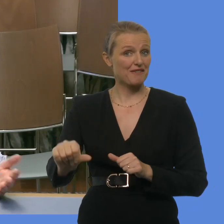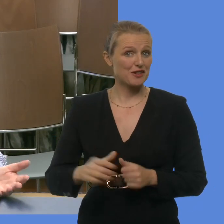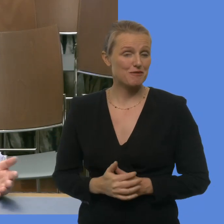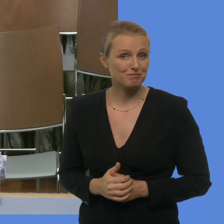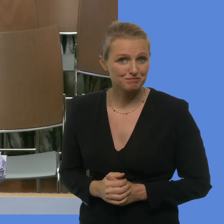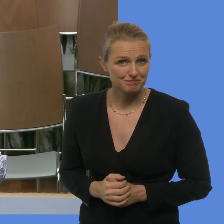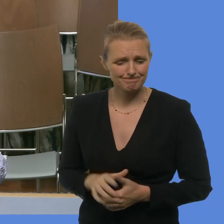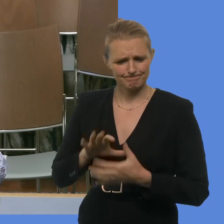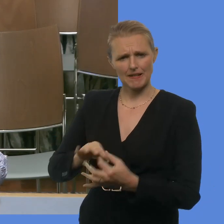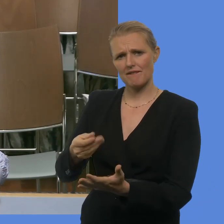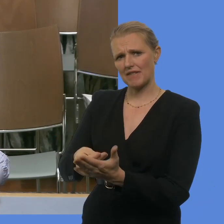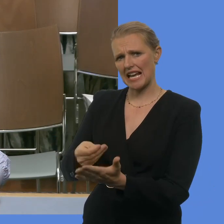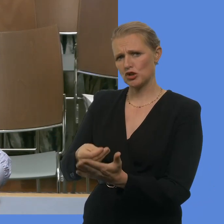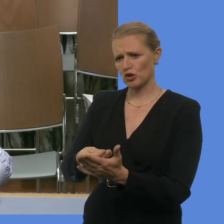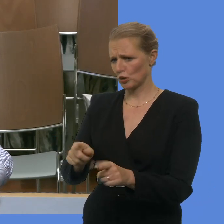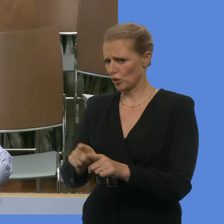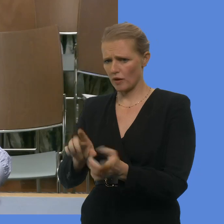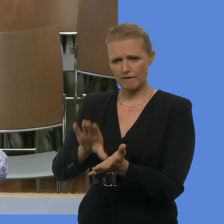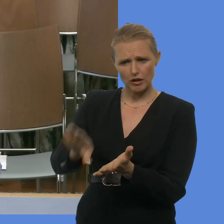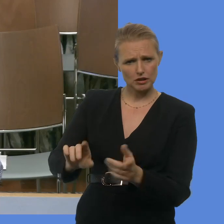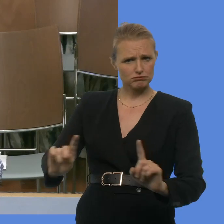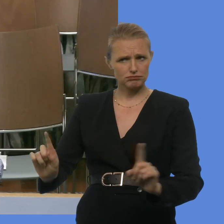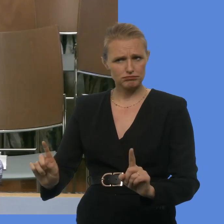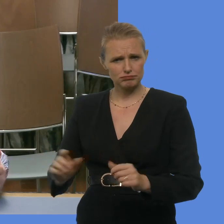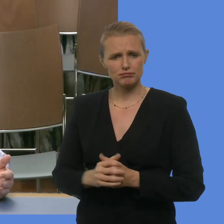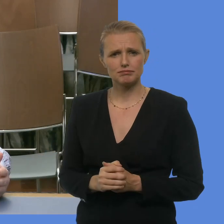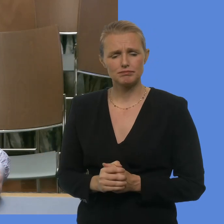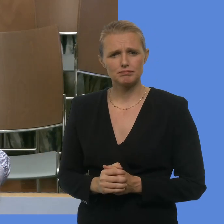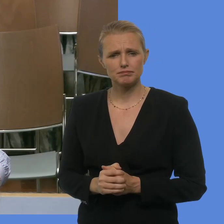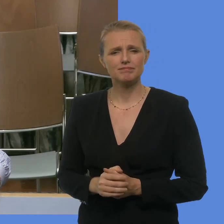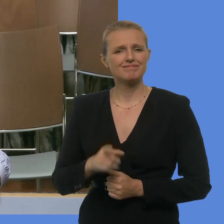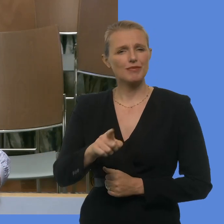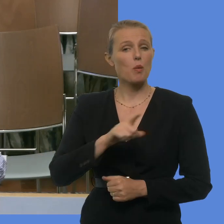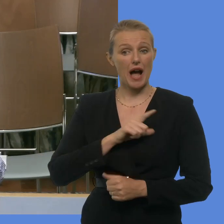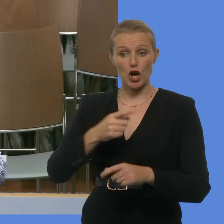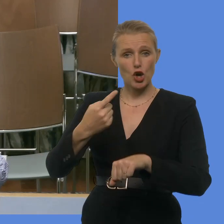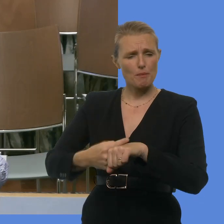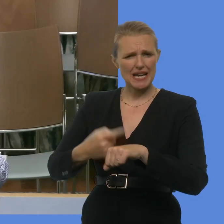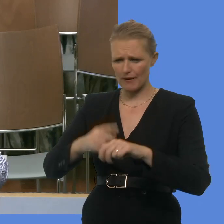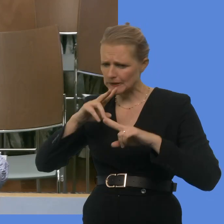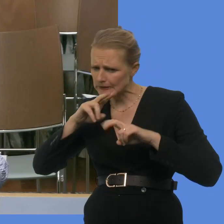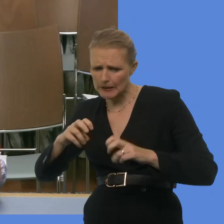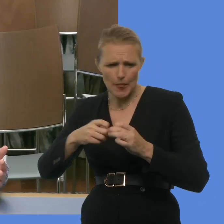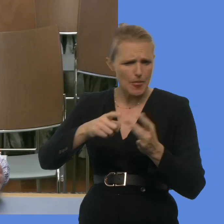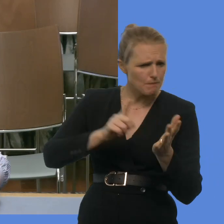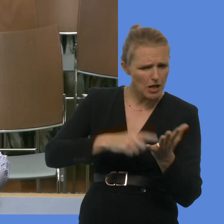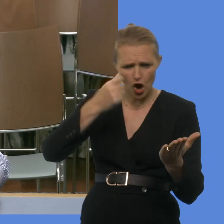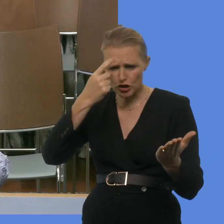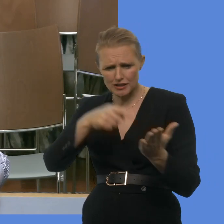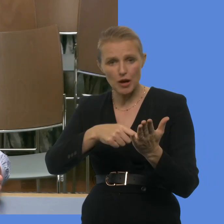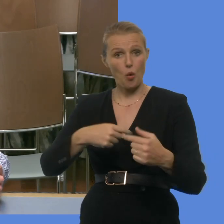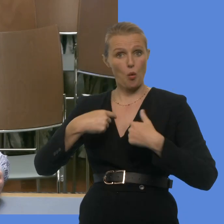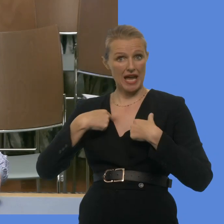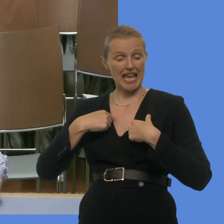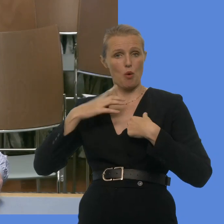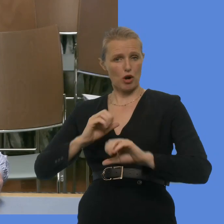you on the financial implications of the bill. To assist the committee in examining the bill, our briefing aims to highlight key